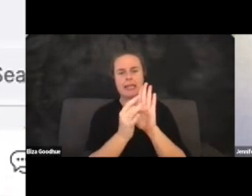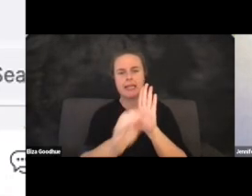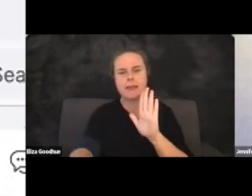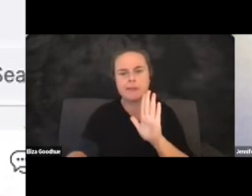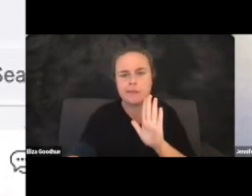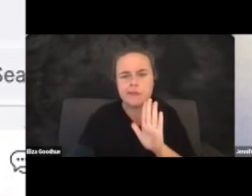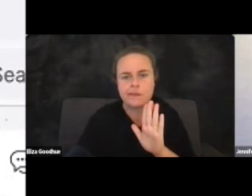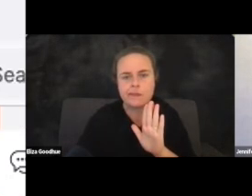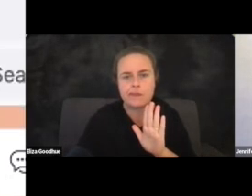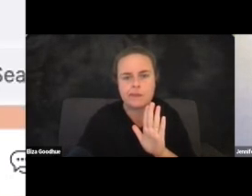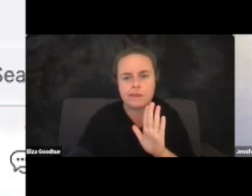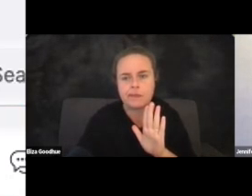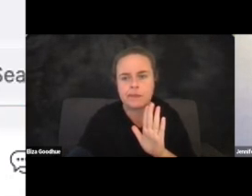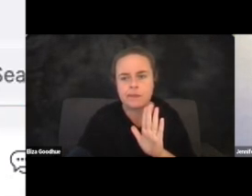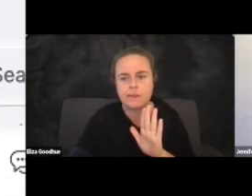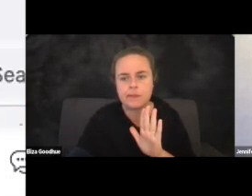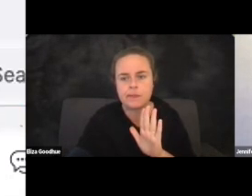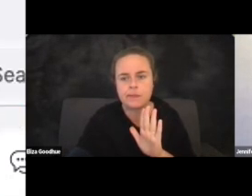group.